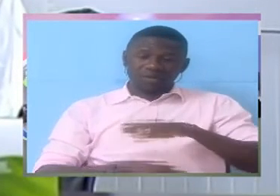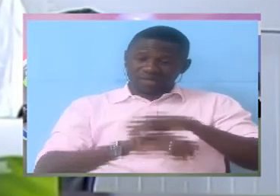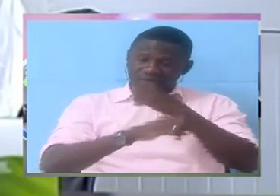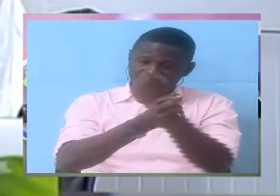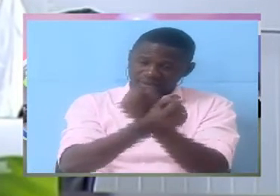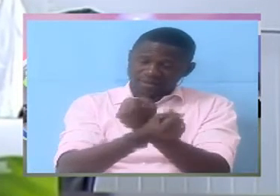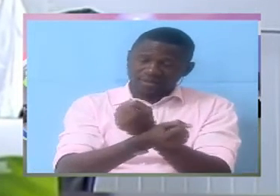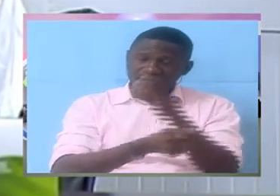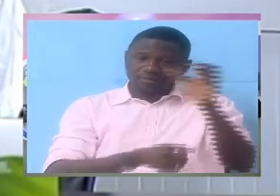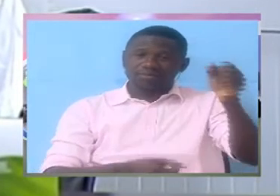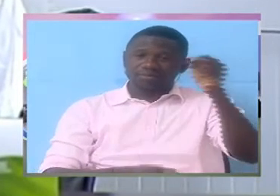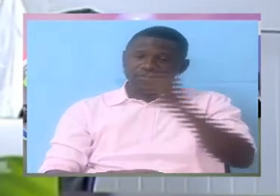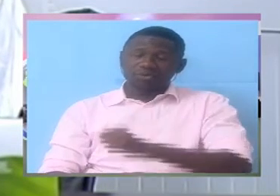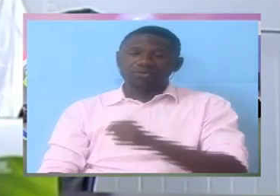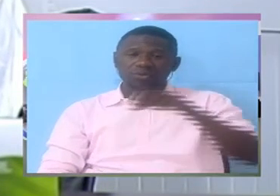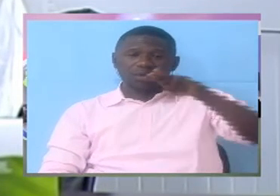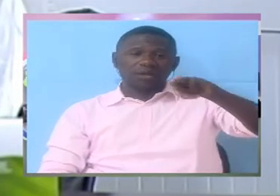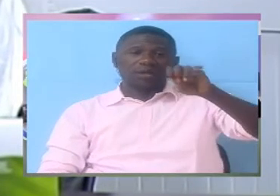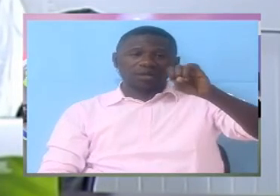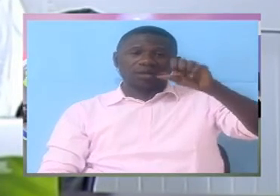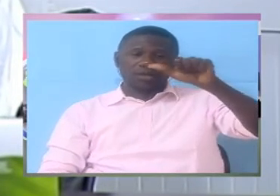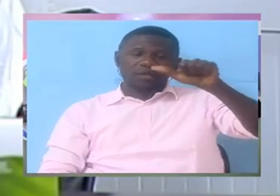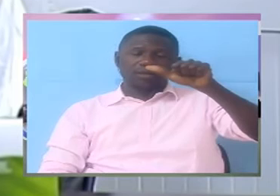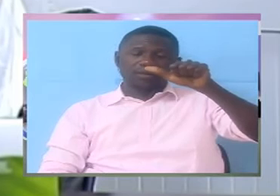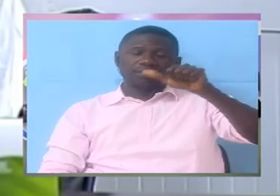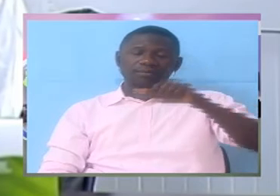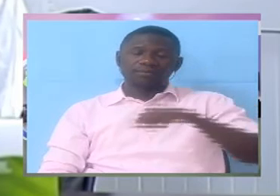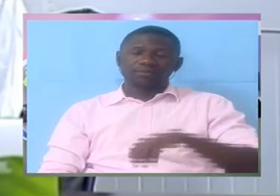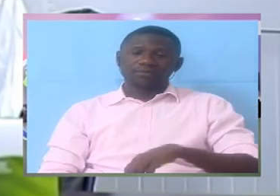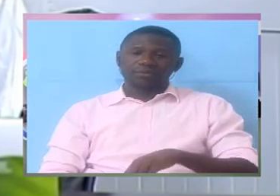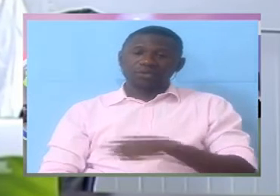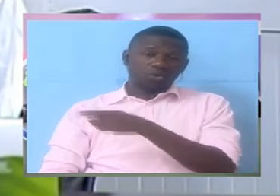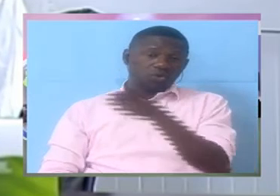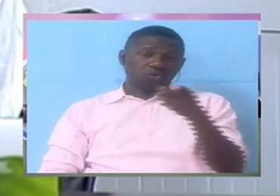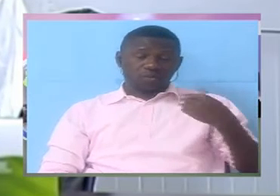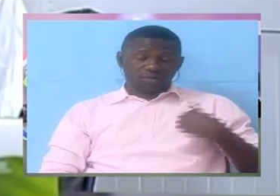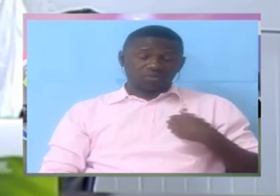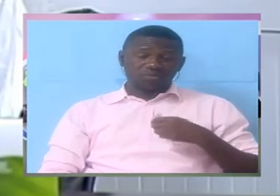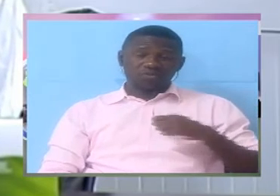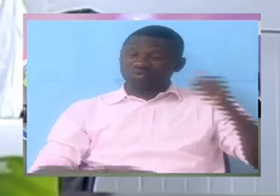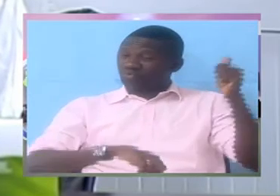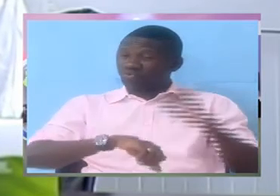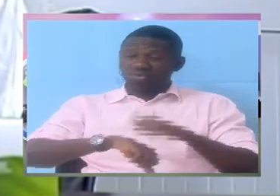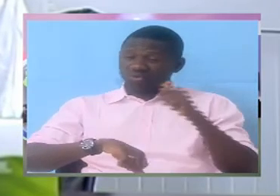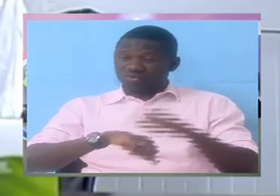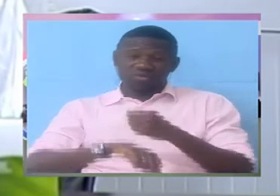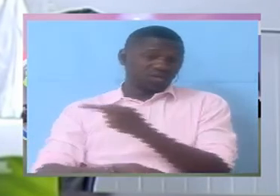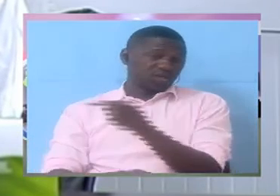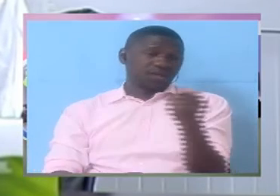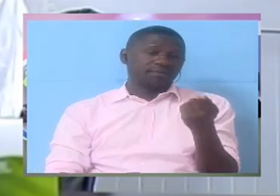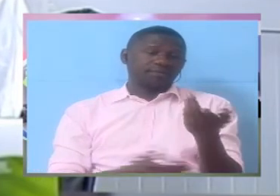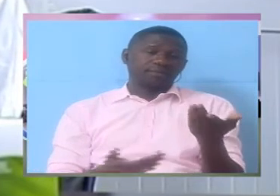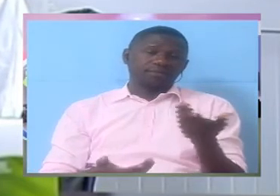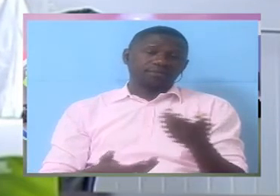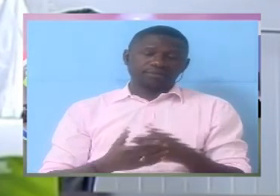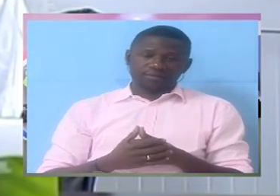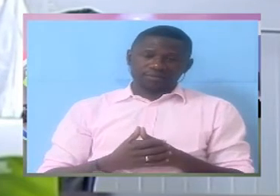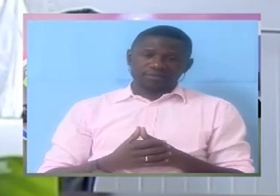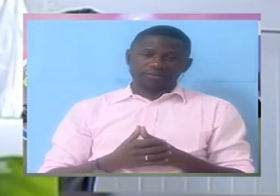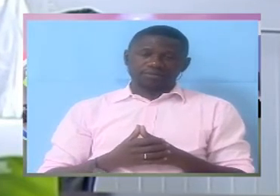brought to the NIA. You people tortured them.